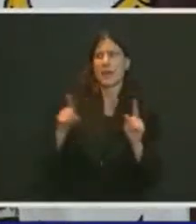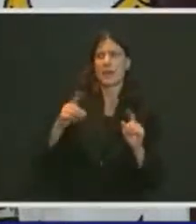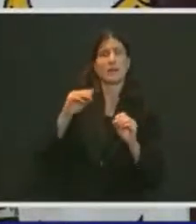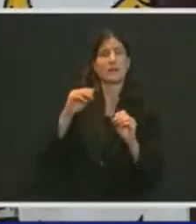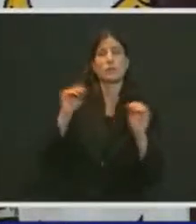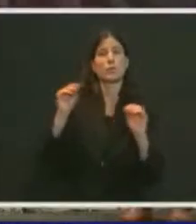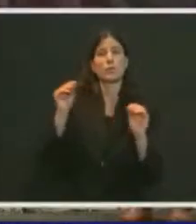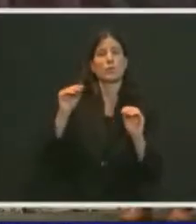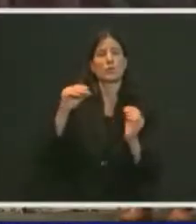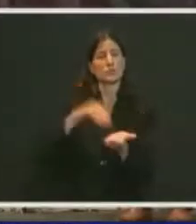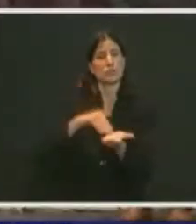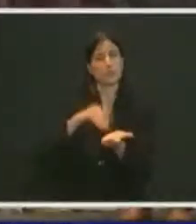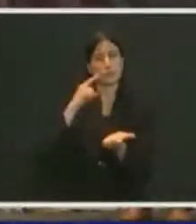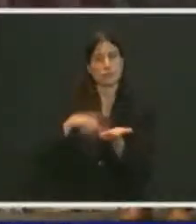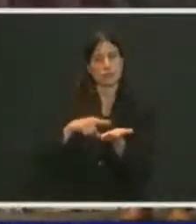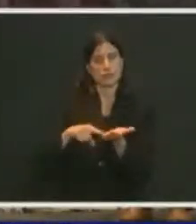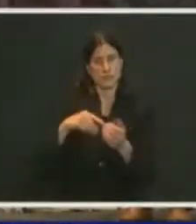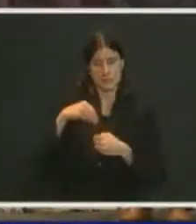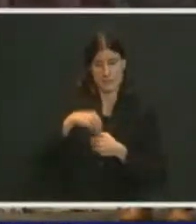are we estimating that? And